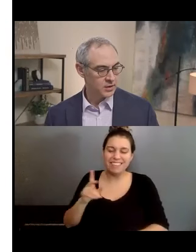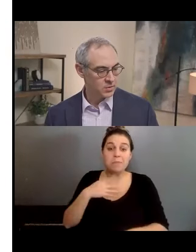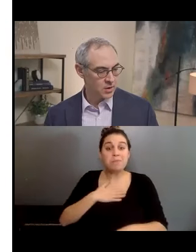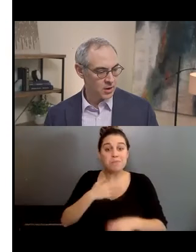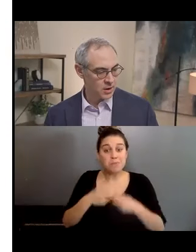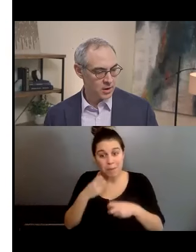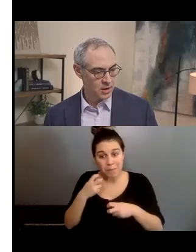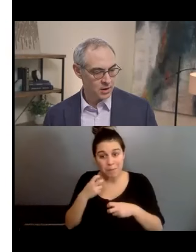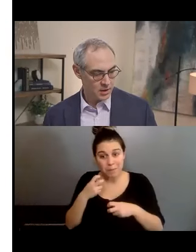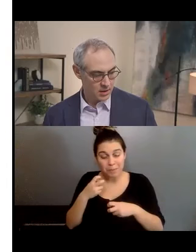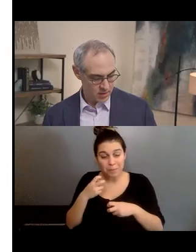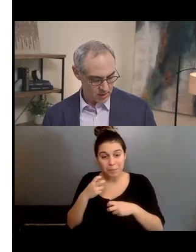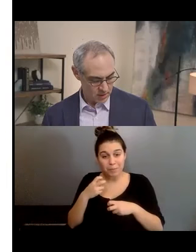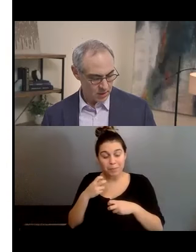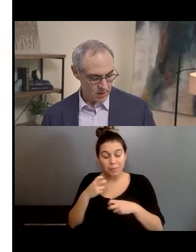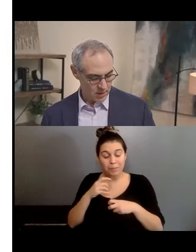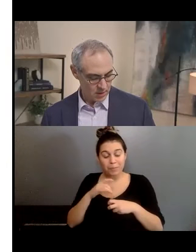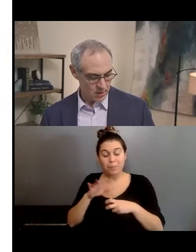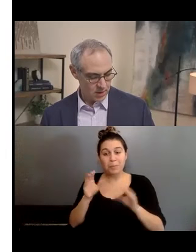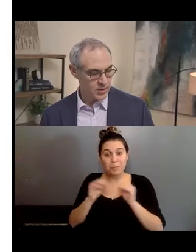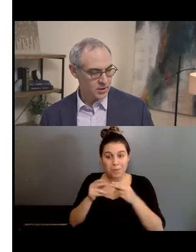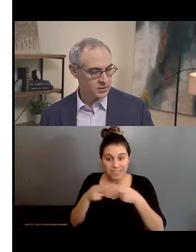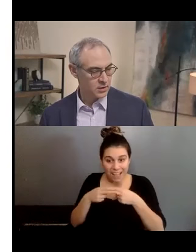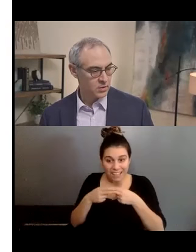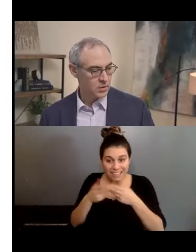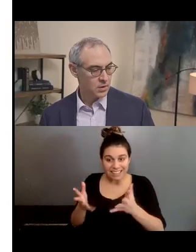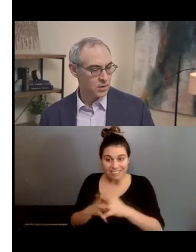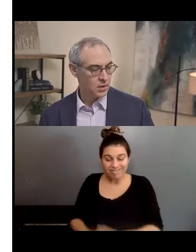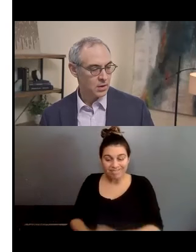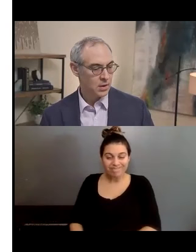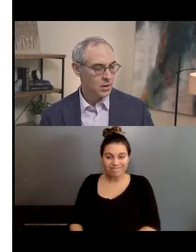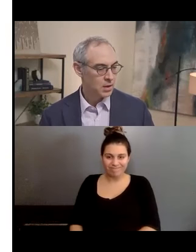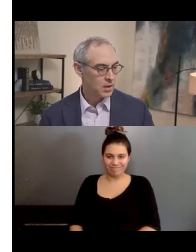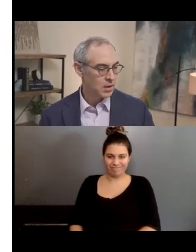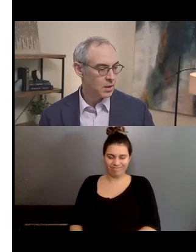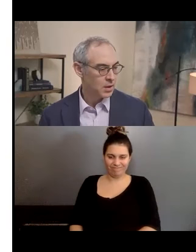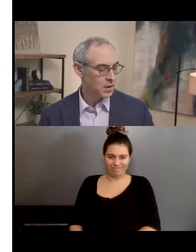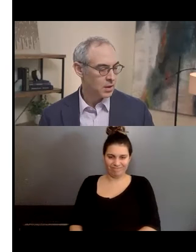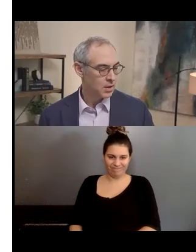Christina, you are coming into